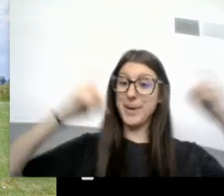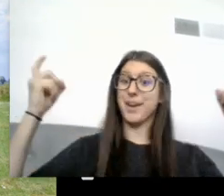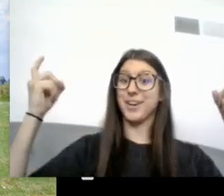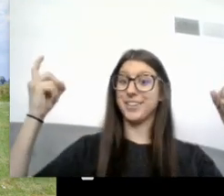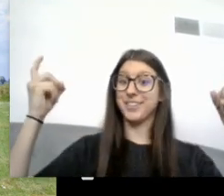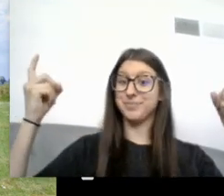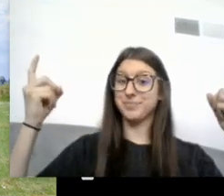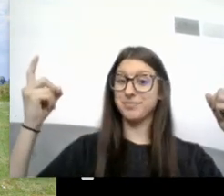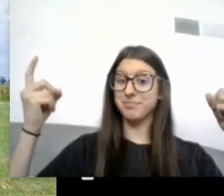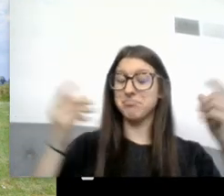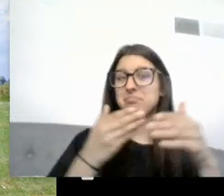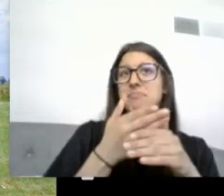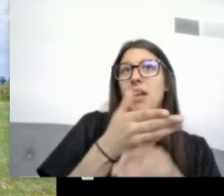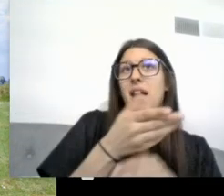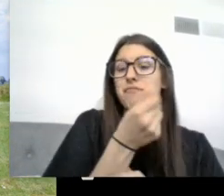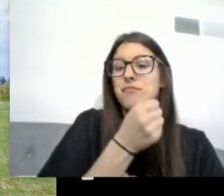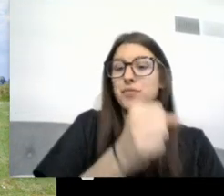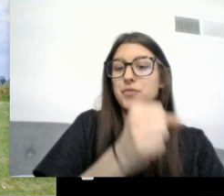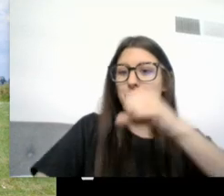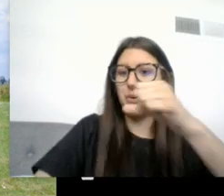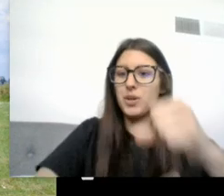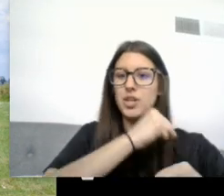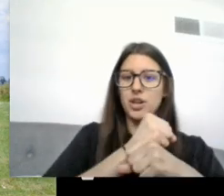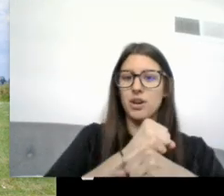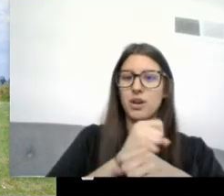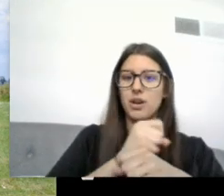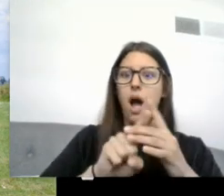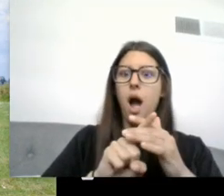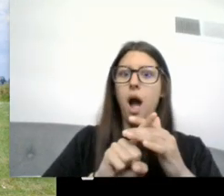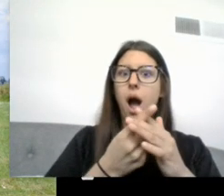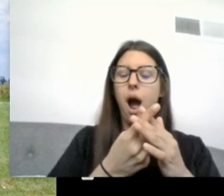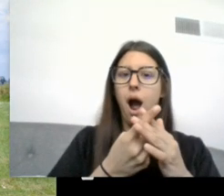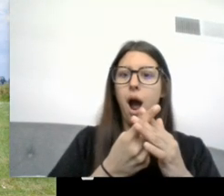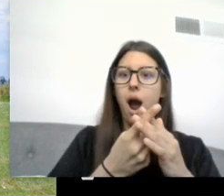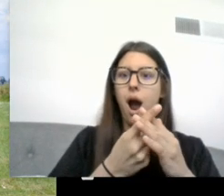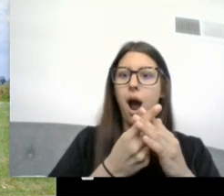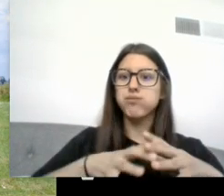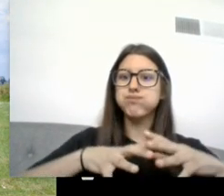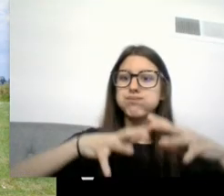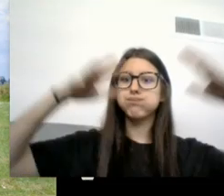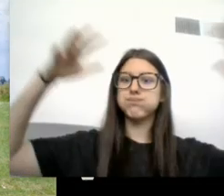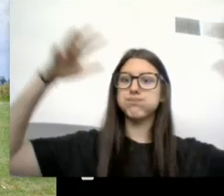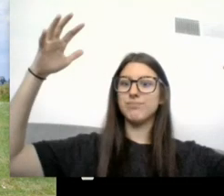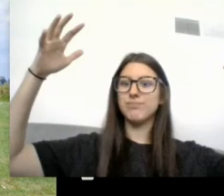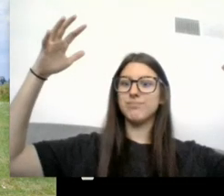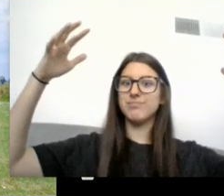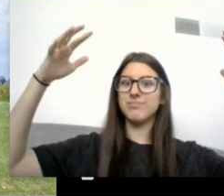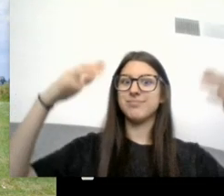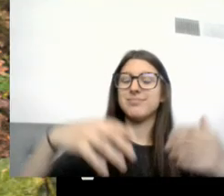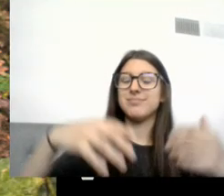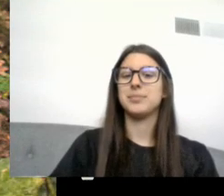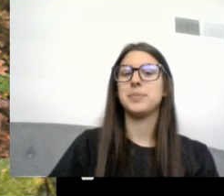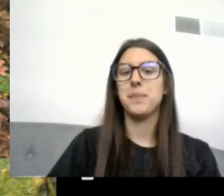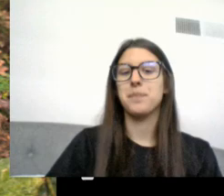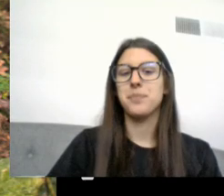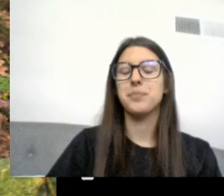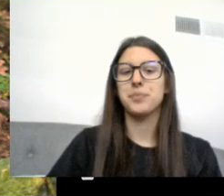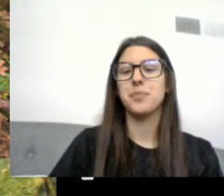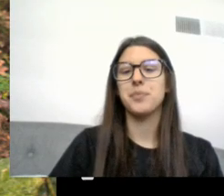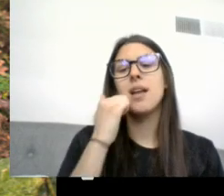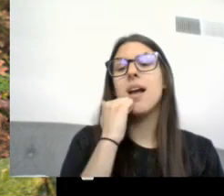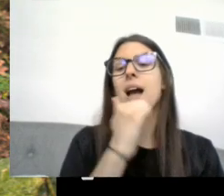few years, it got so big that it started to take the place of the old tree that had fallen over. Everywhere we look